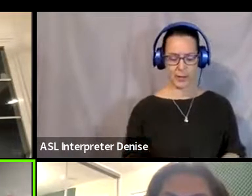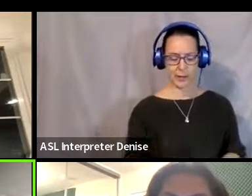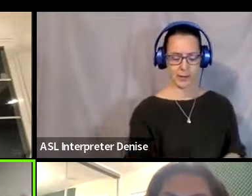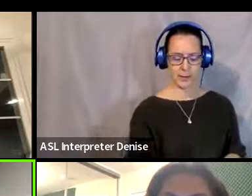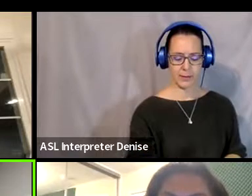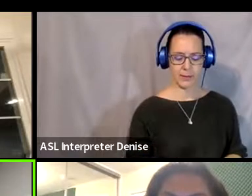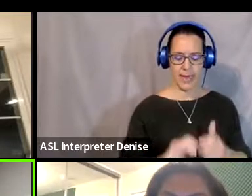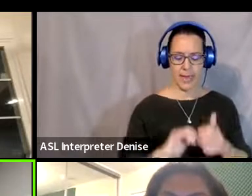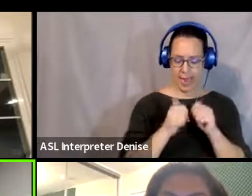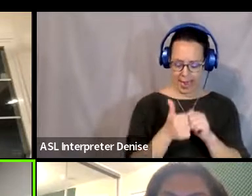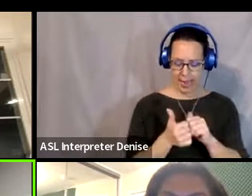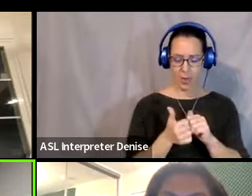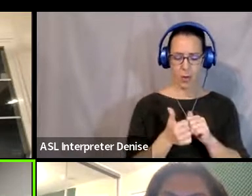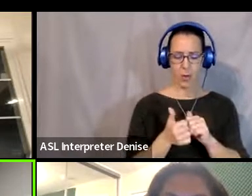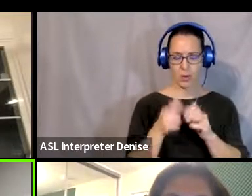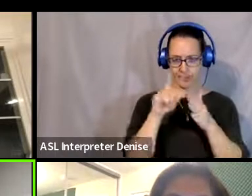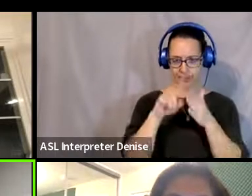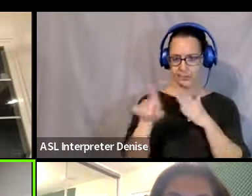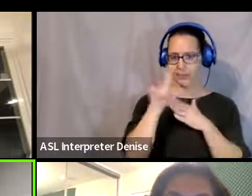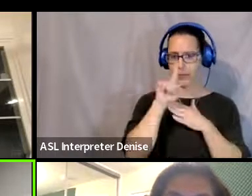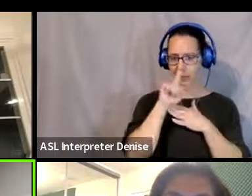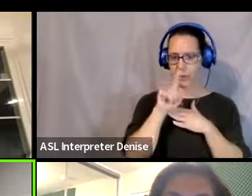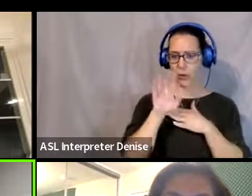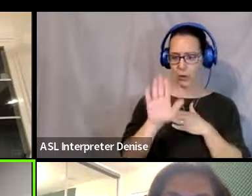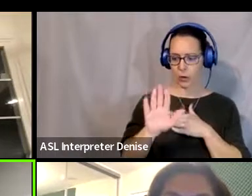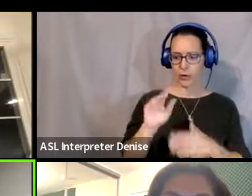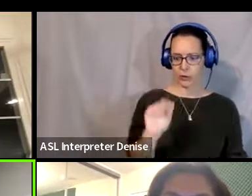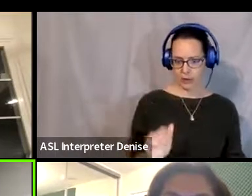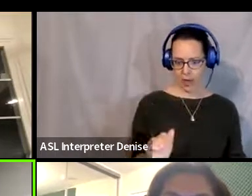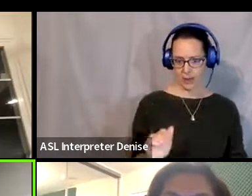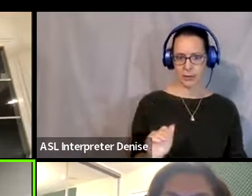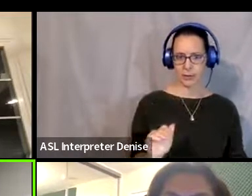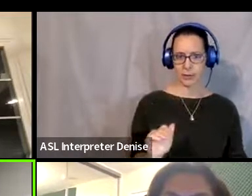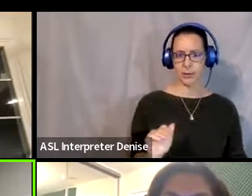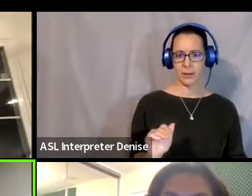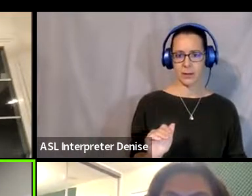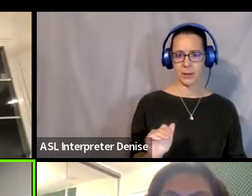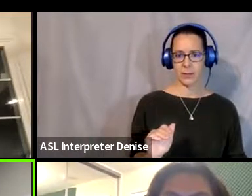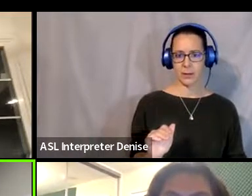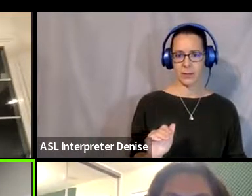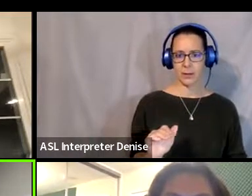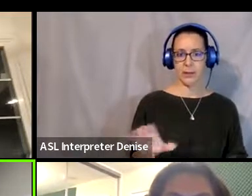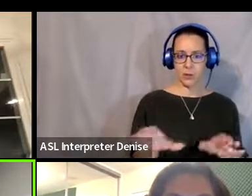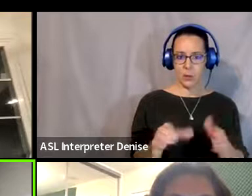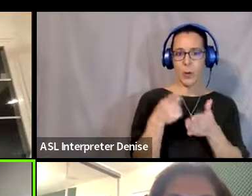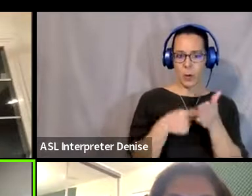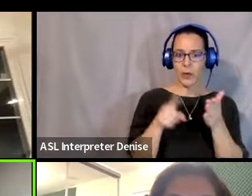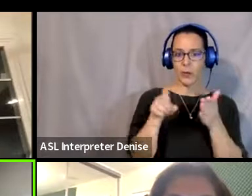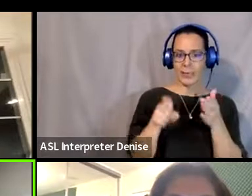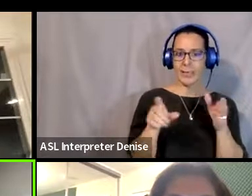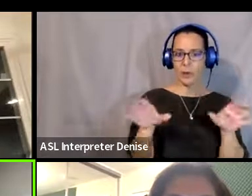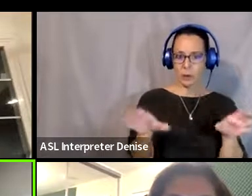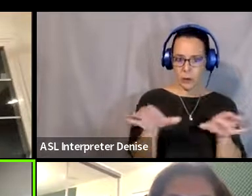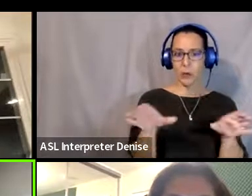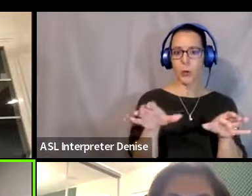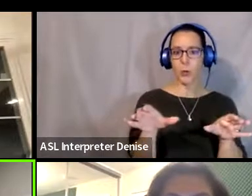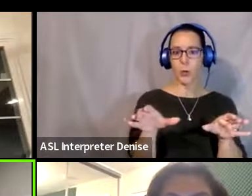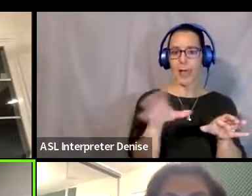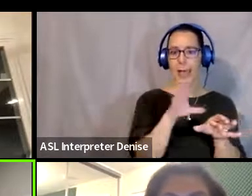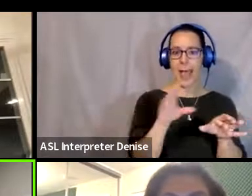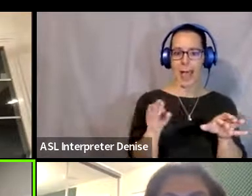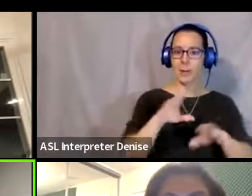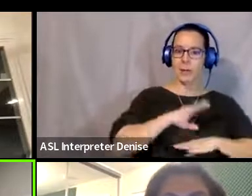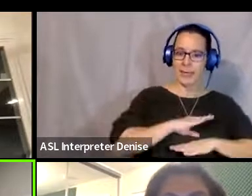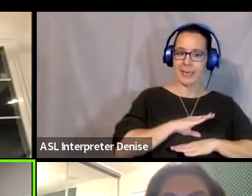how to make sure that her child is actually doing what the child needs to do within the required timeline.